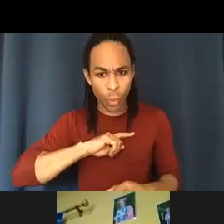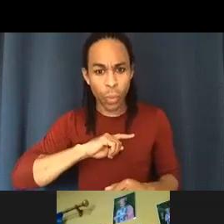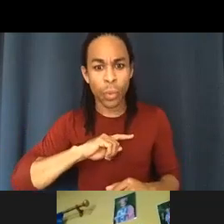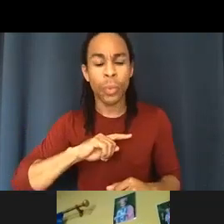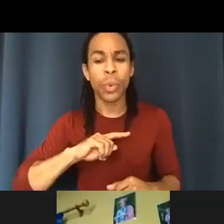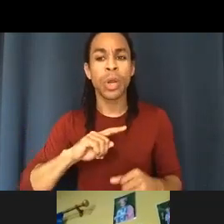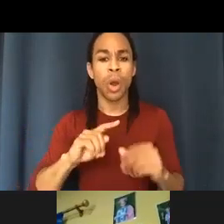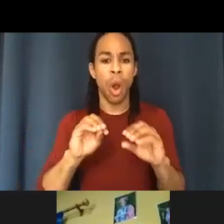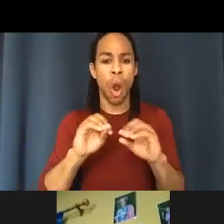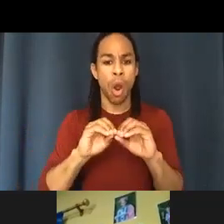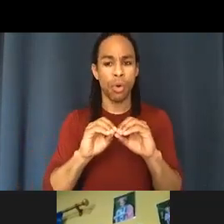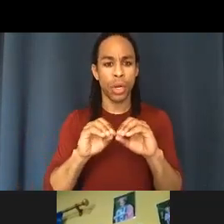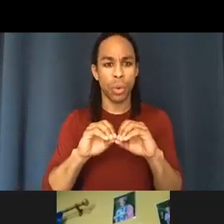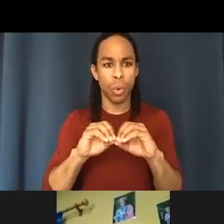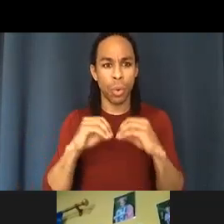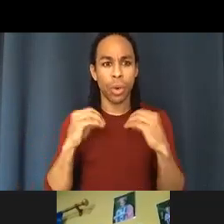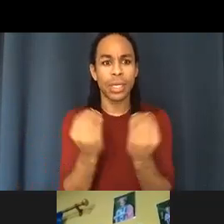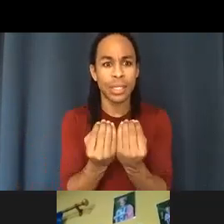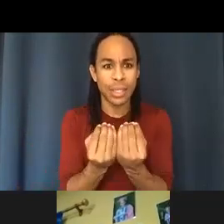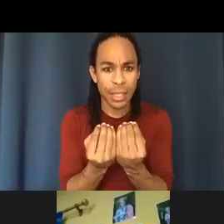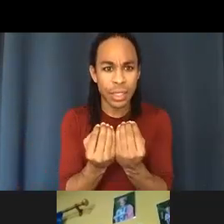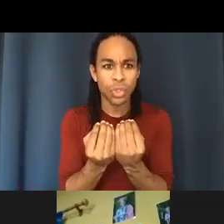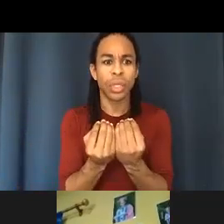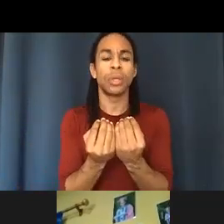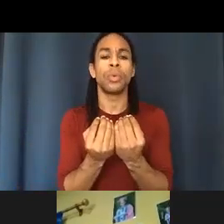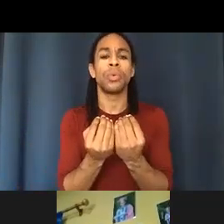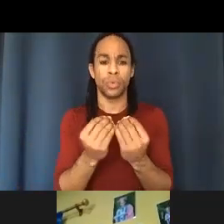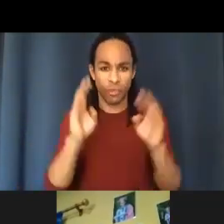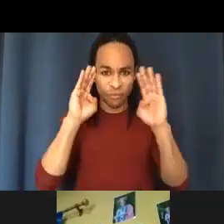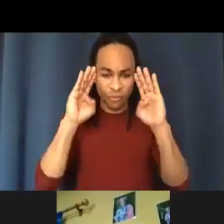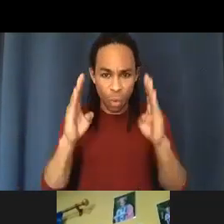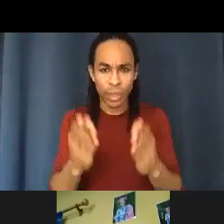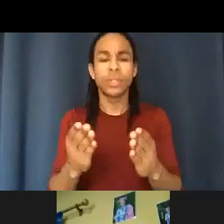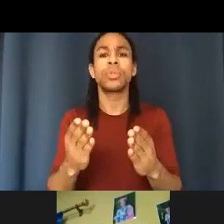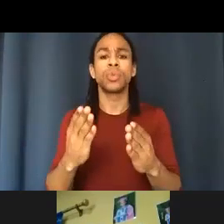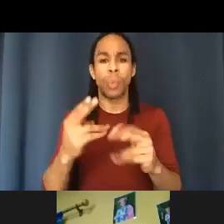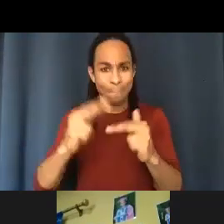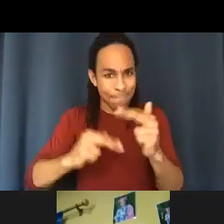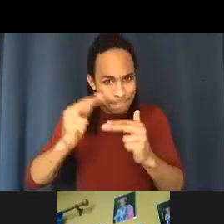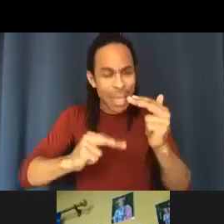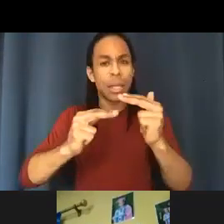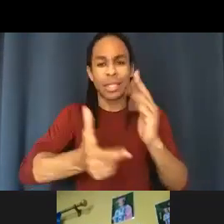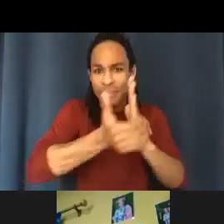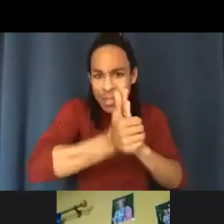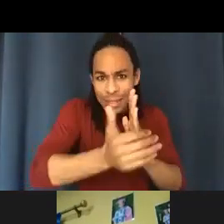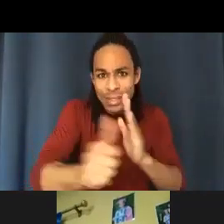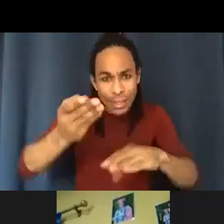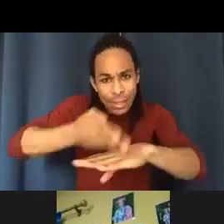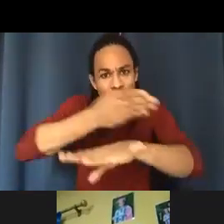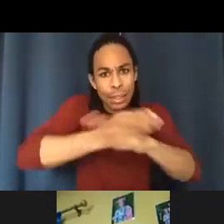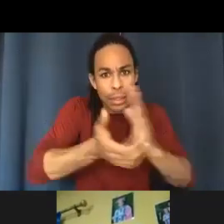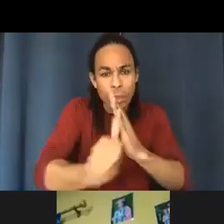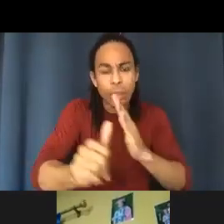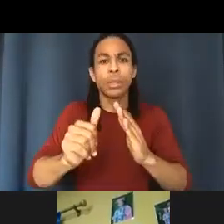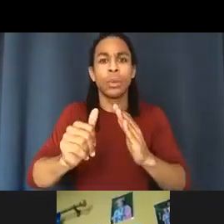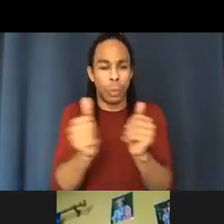on training and then also building the capacity of people in underserved